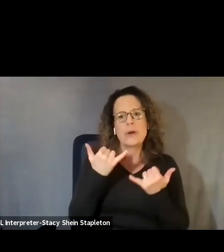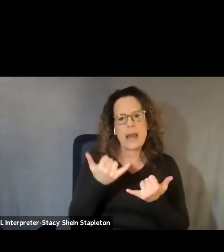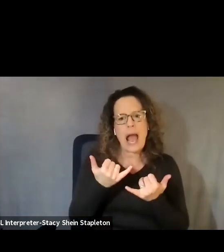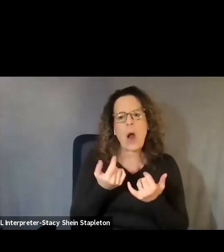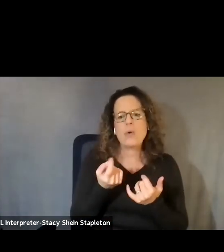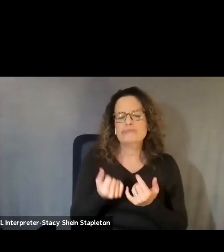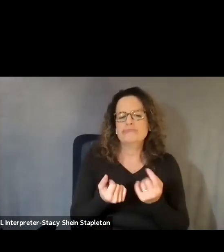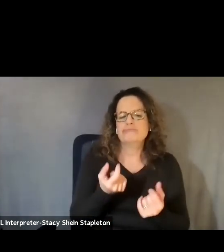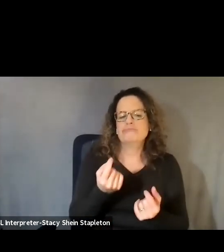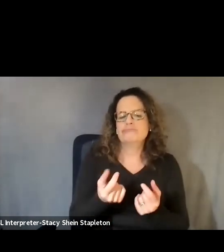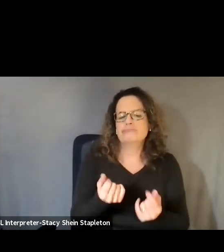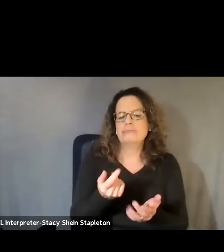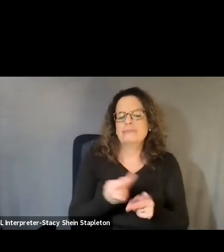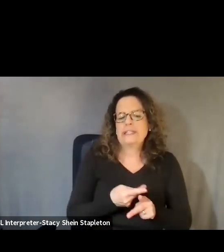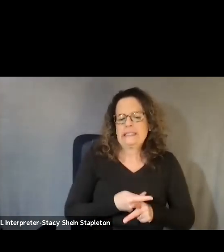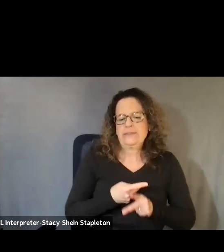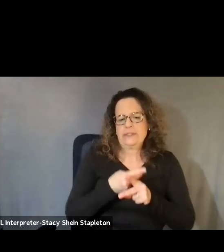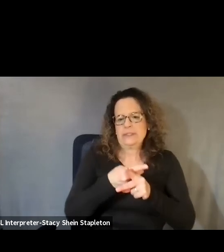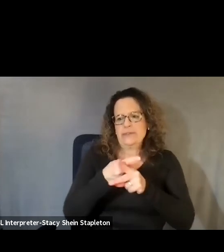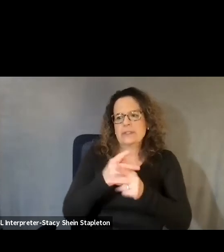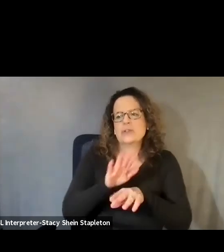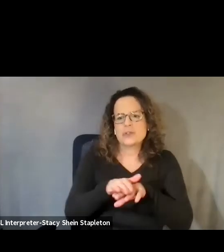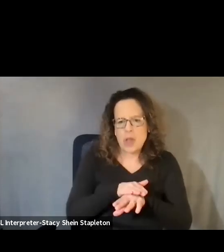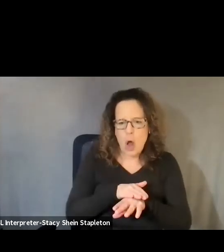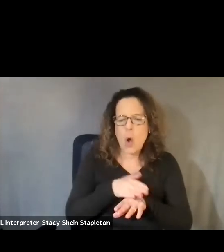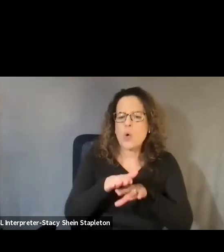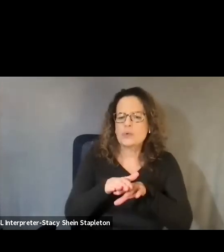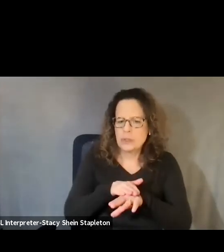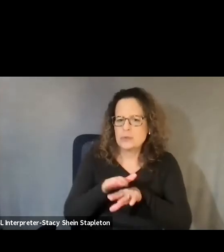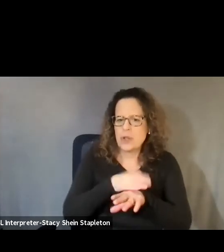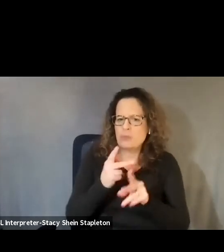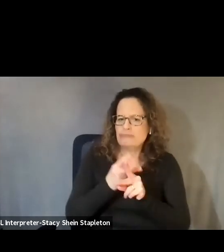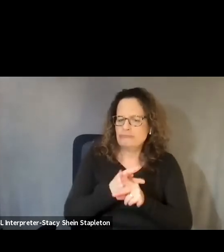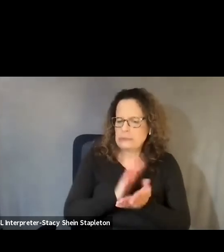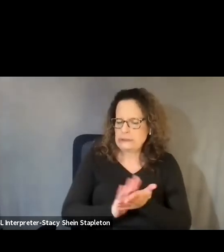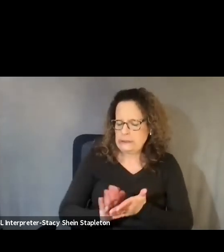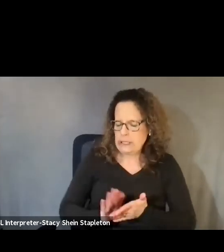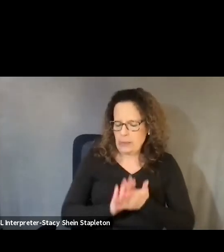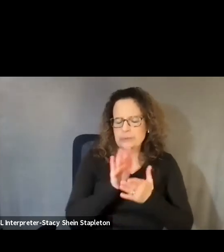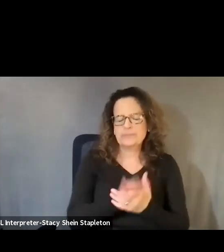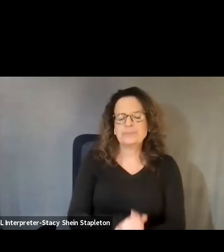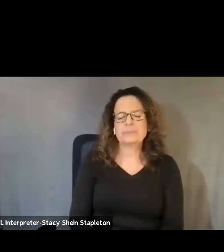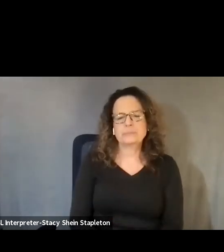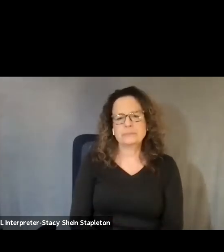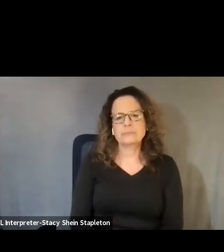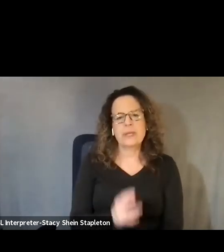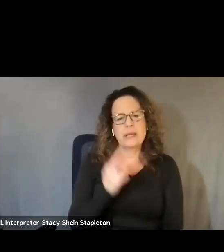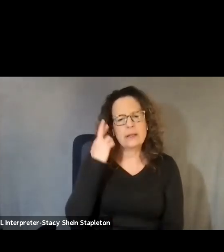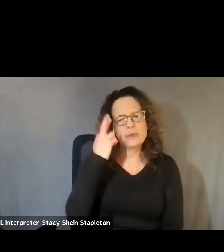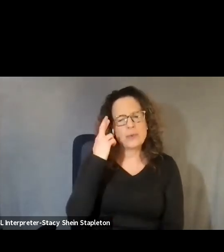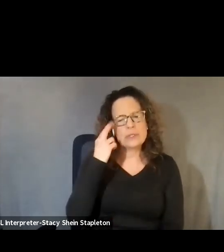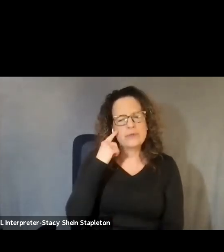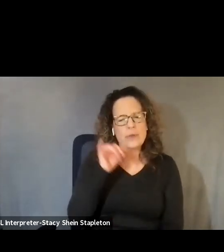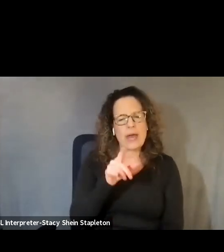the cleanups of these areas of concern. And there's a reason for that I'll get to toward the end of the